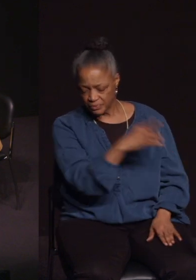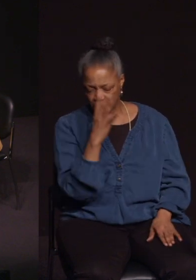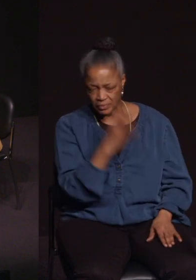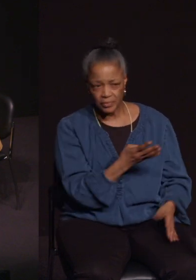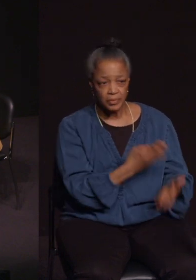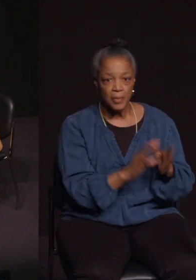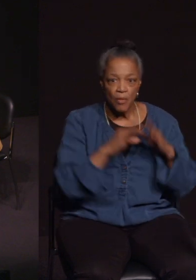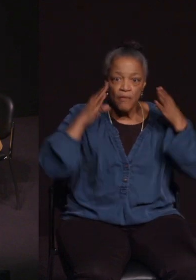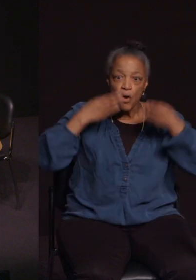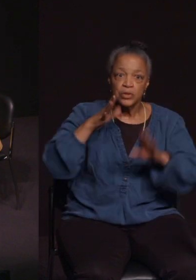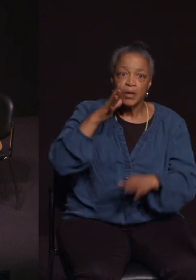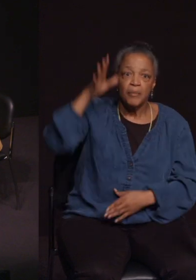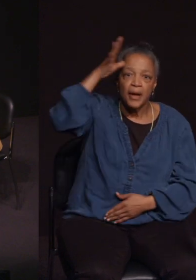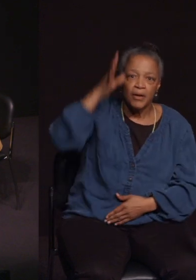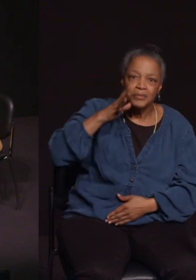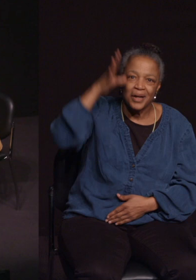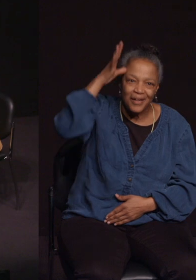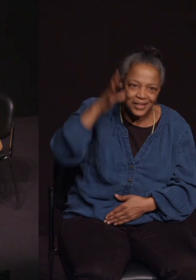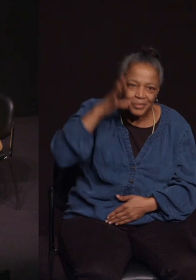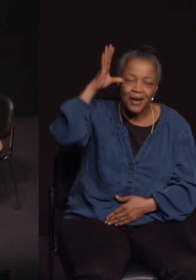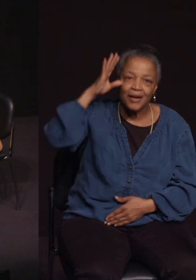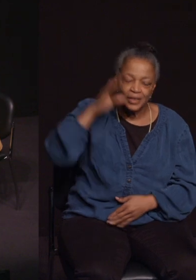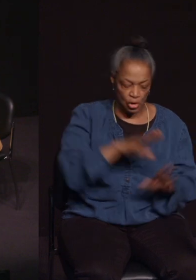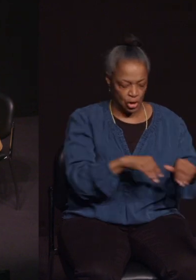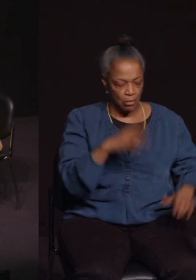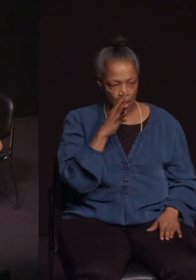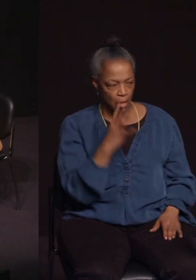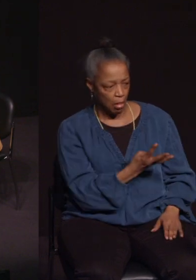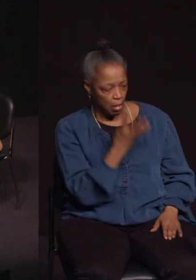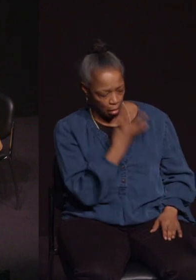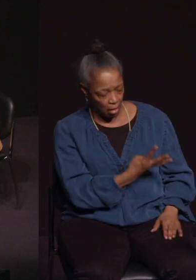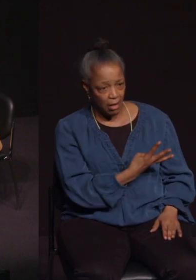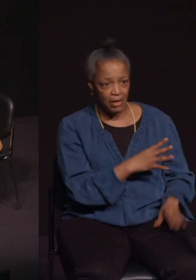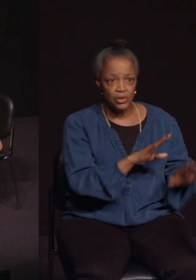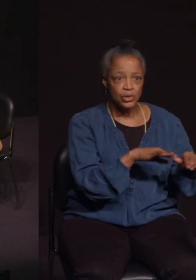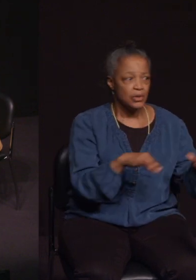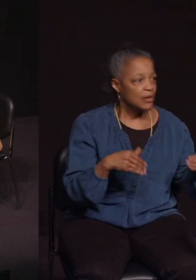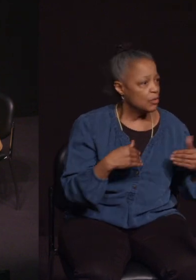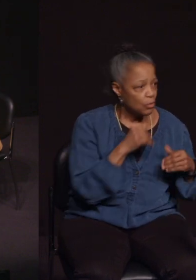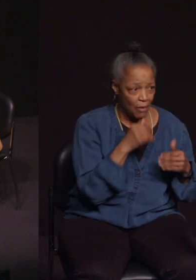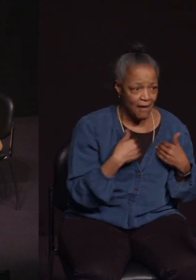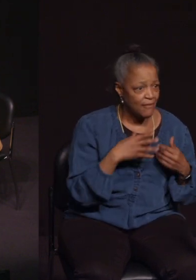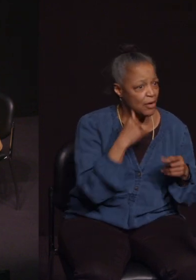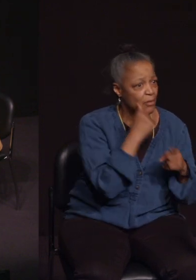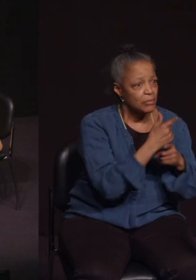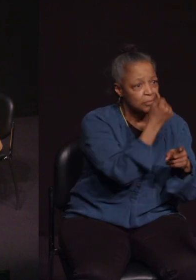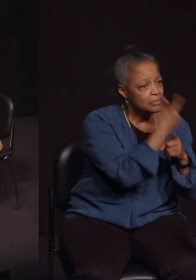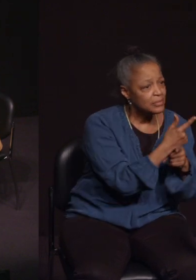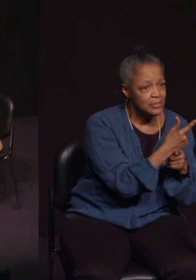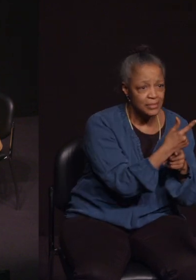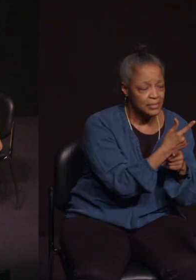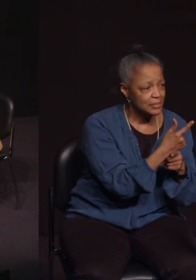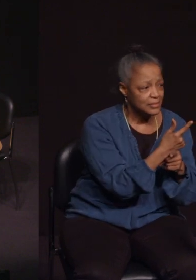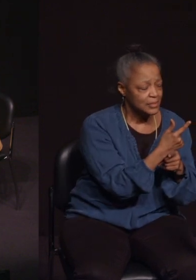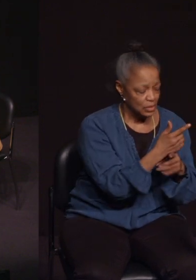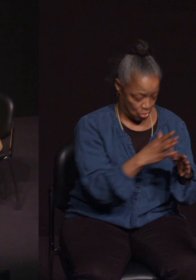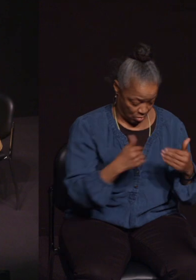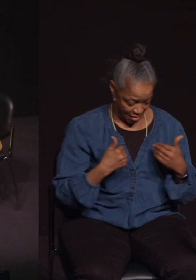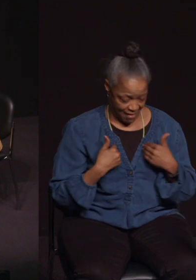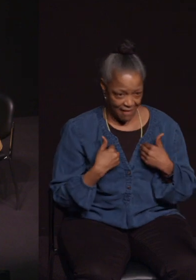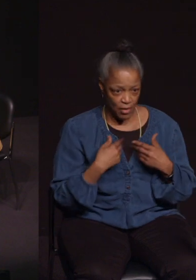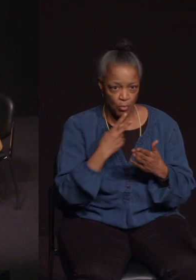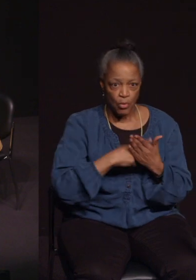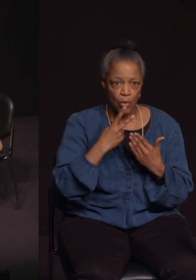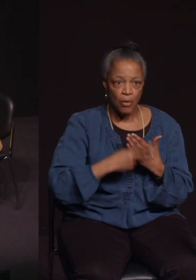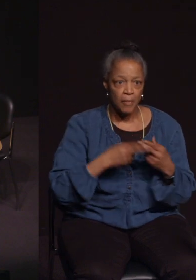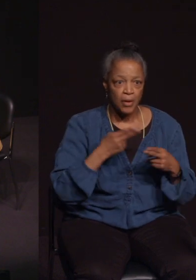so focus on the parents, they forget about the children who now don't have their sibling that they grew up with anymore. So we have a